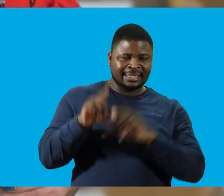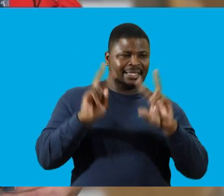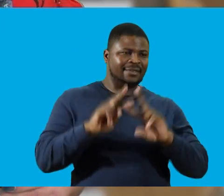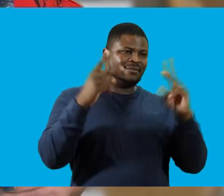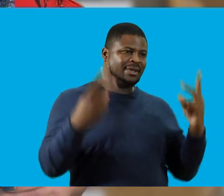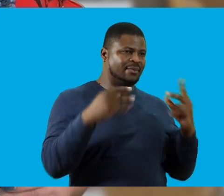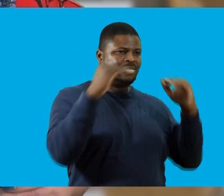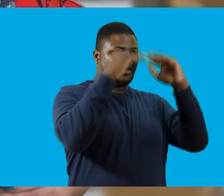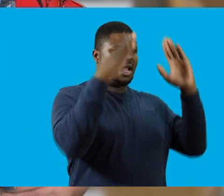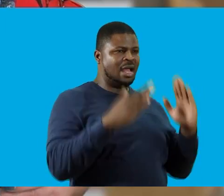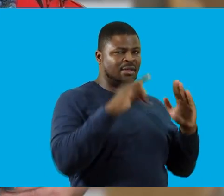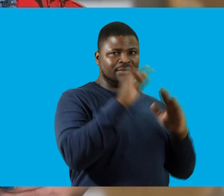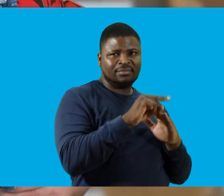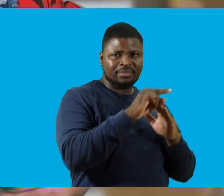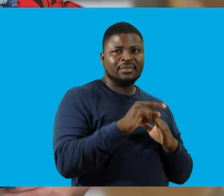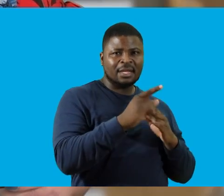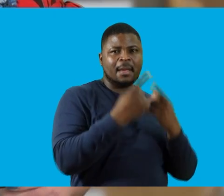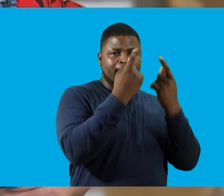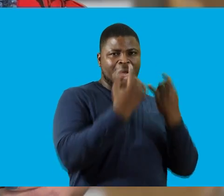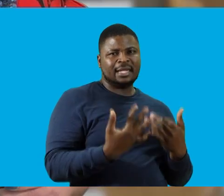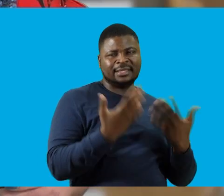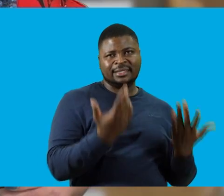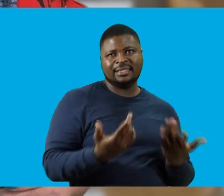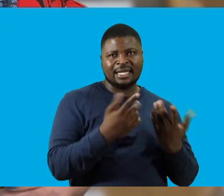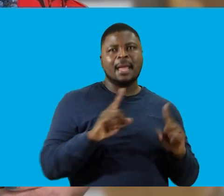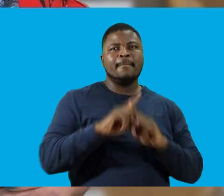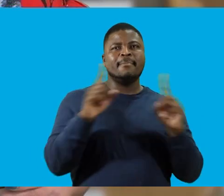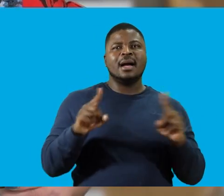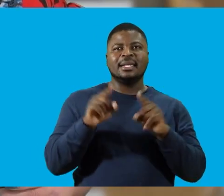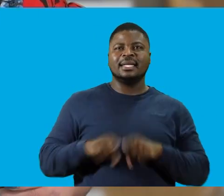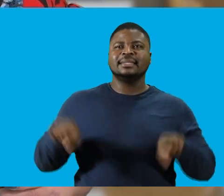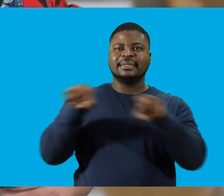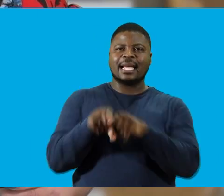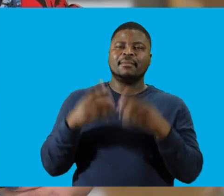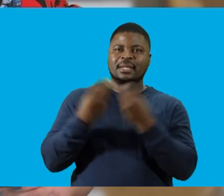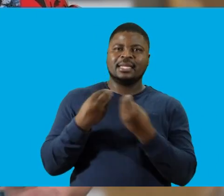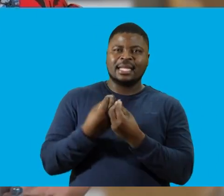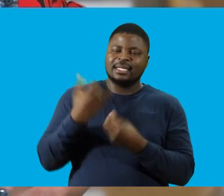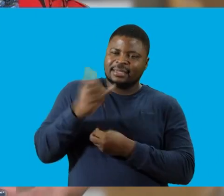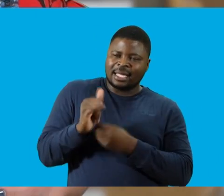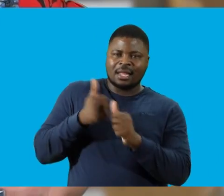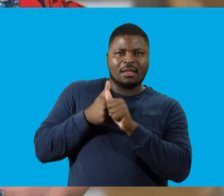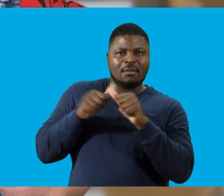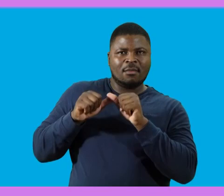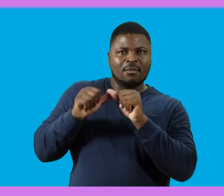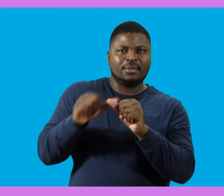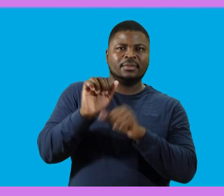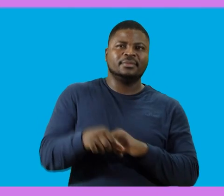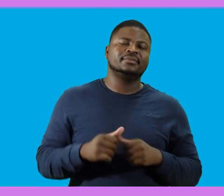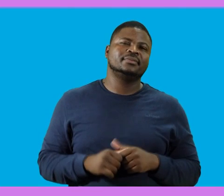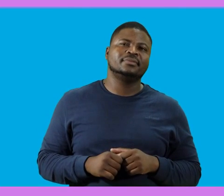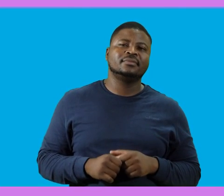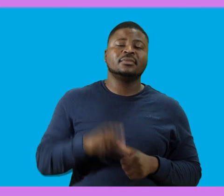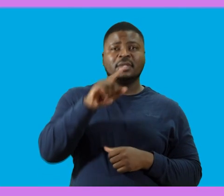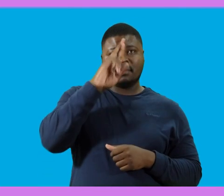a household budget, but the same stuff still apply. When you plan a party, it